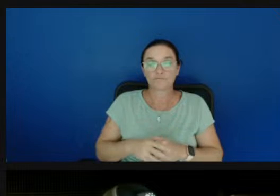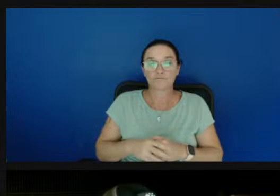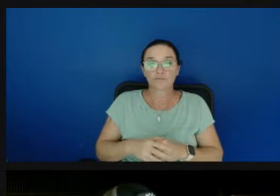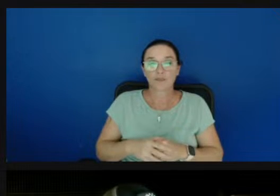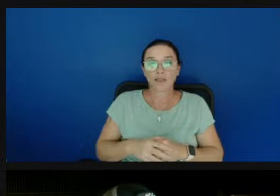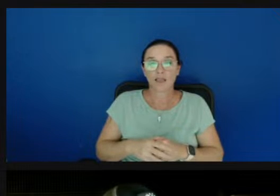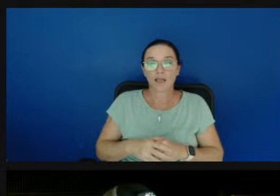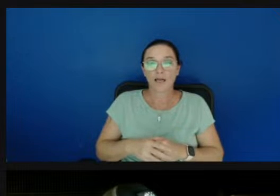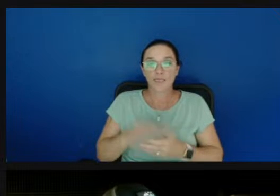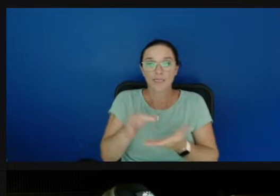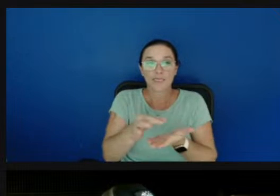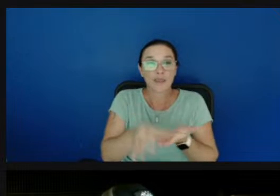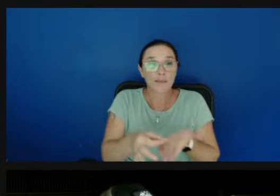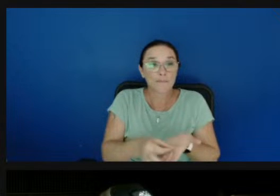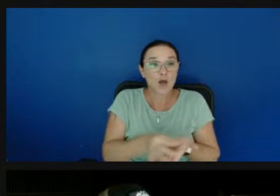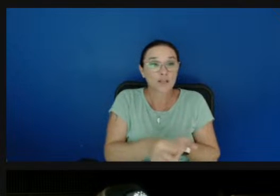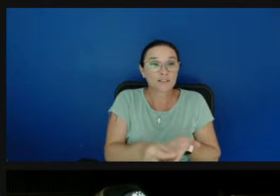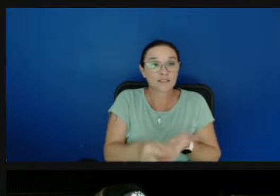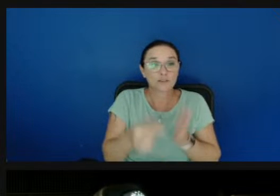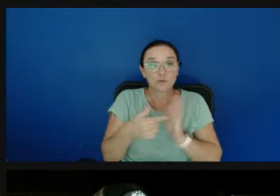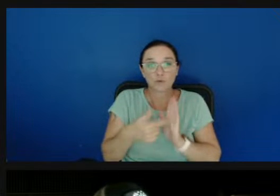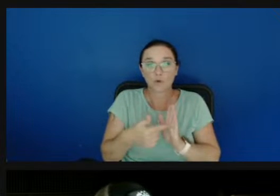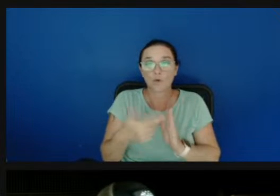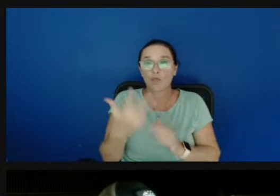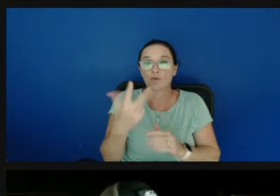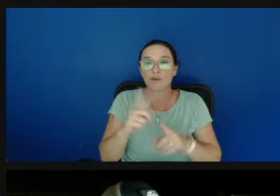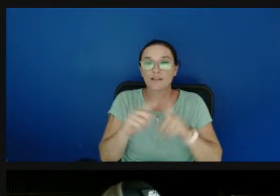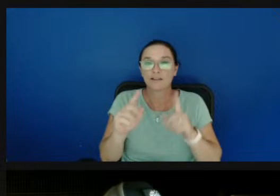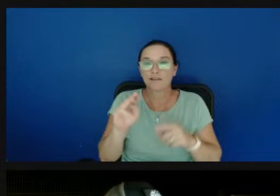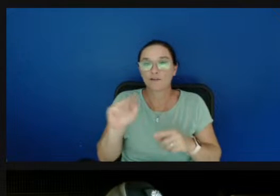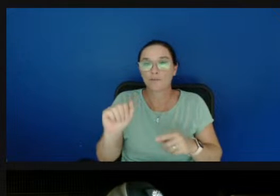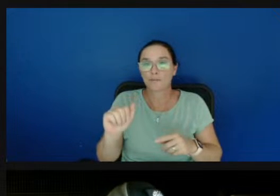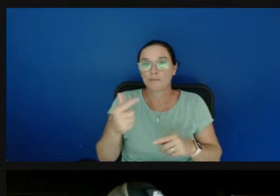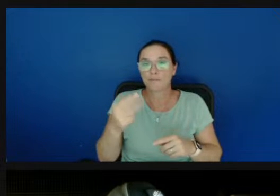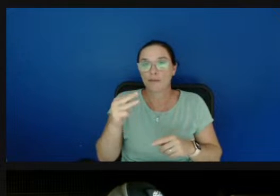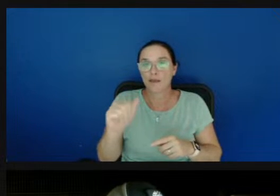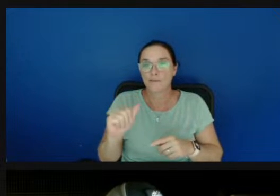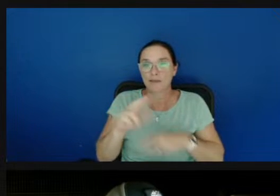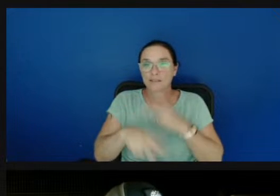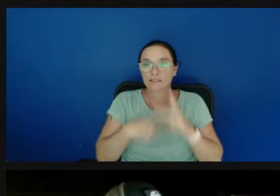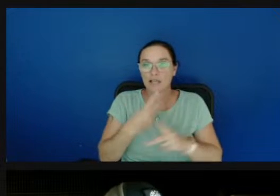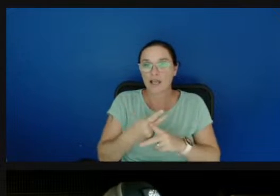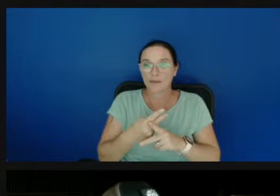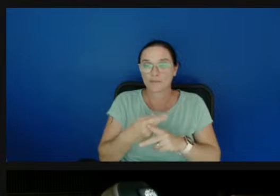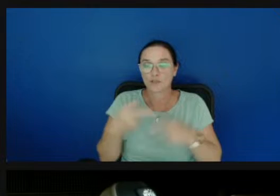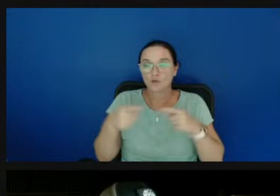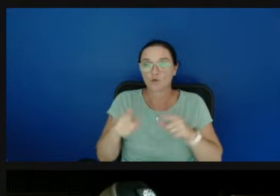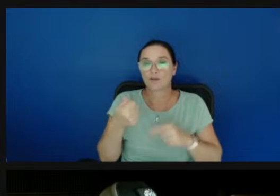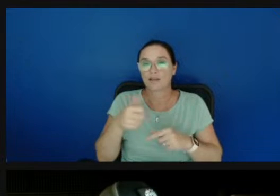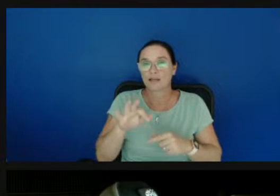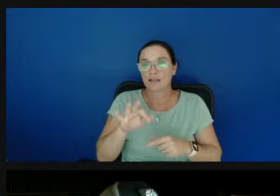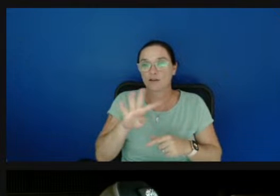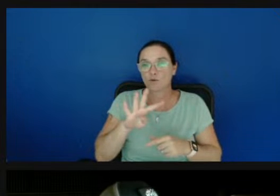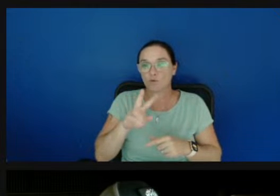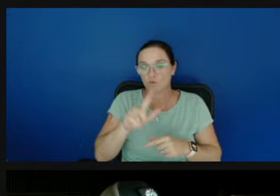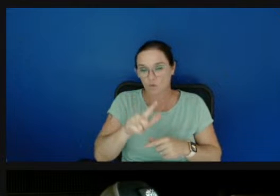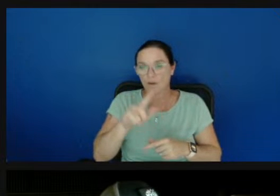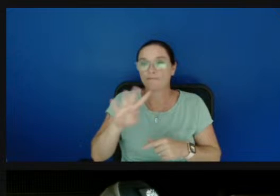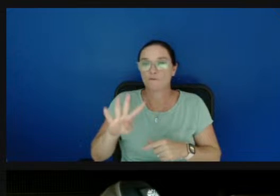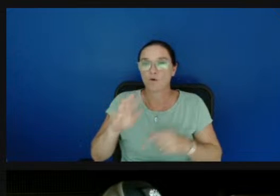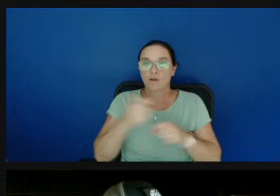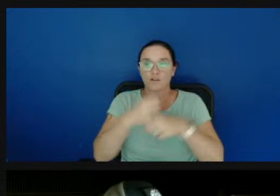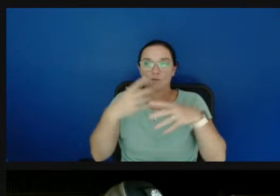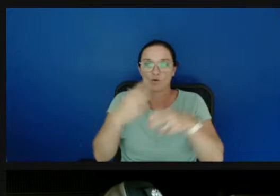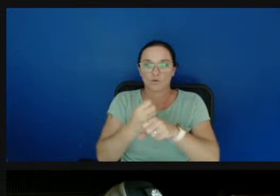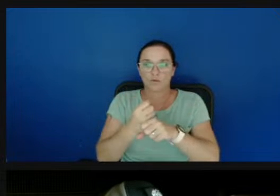deposits show that 3 magma types can be distinguished in 1924 explosions. So from